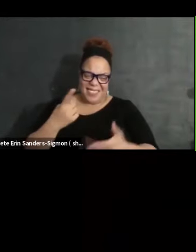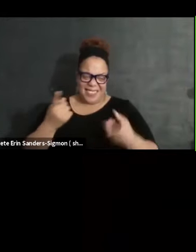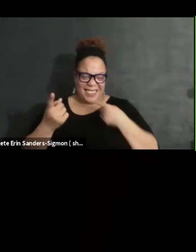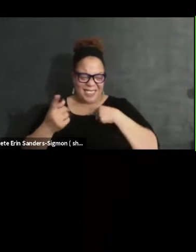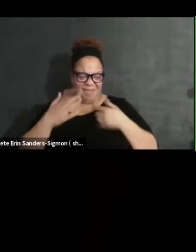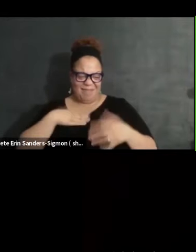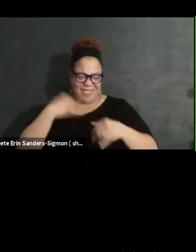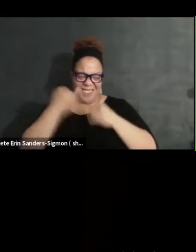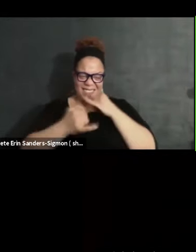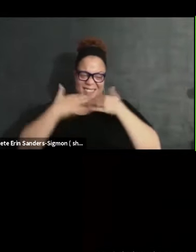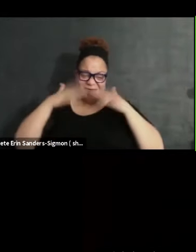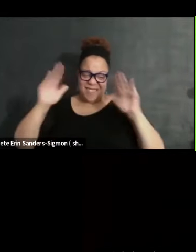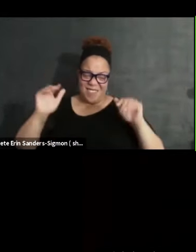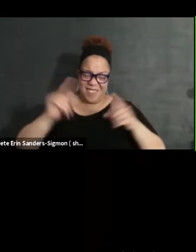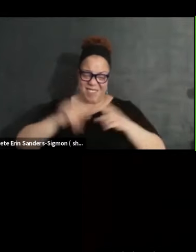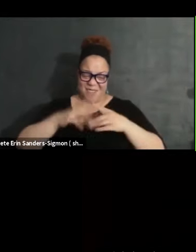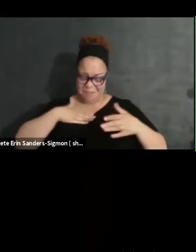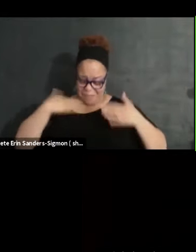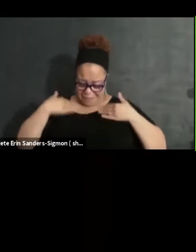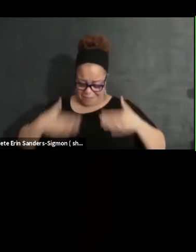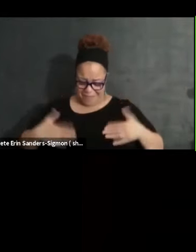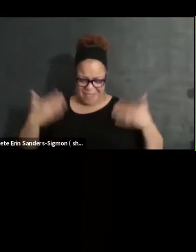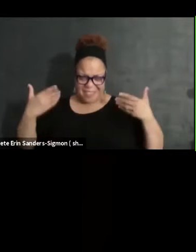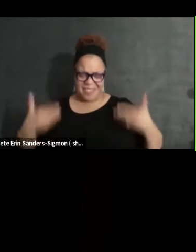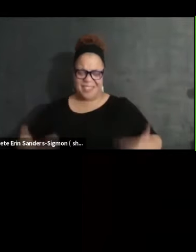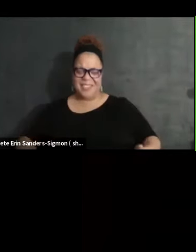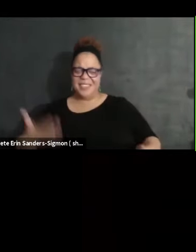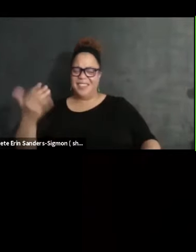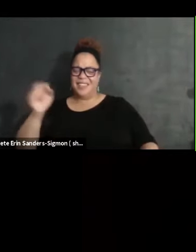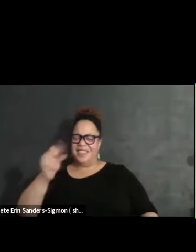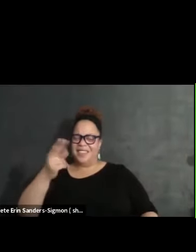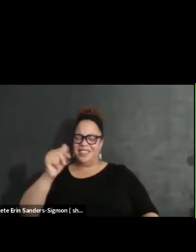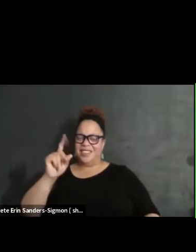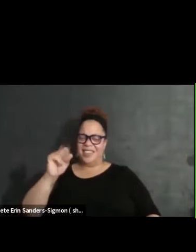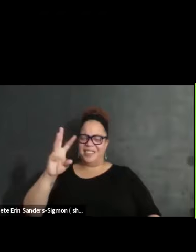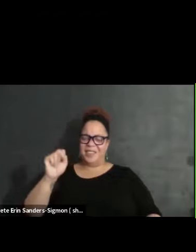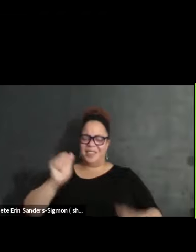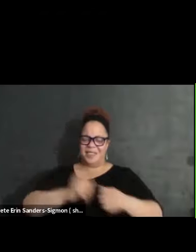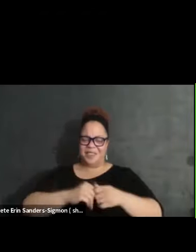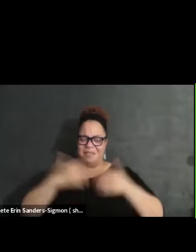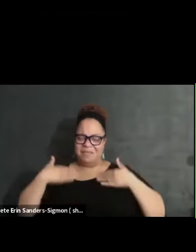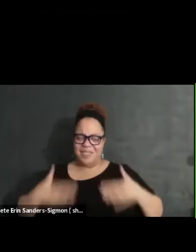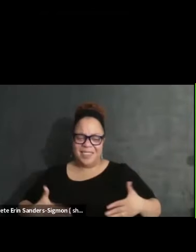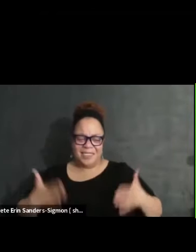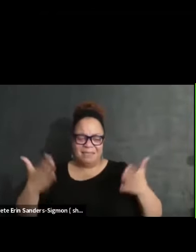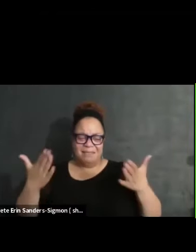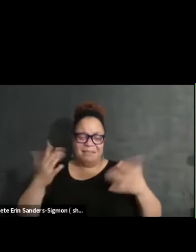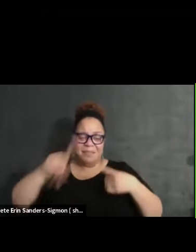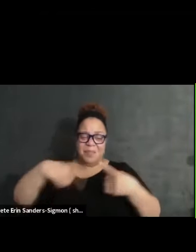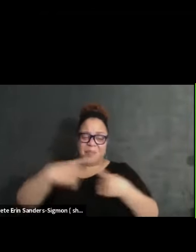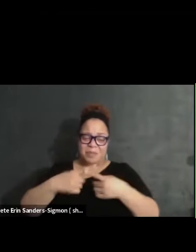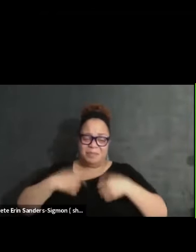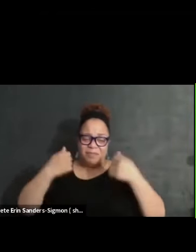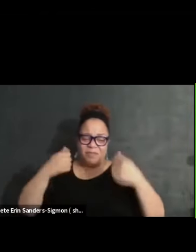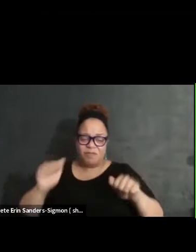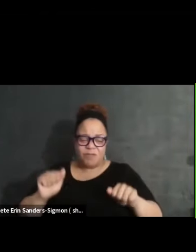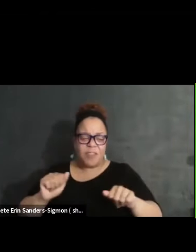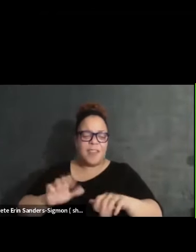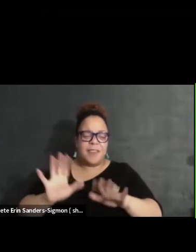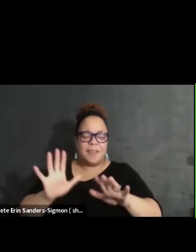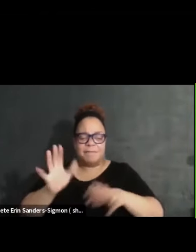is a shadow without a body? When I try to take up space instead, I find myself seen by